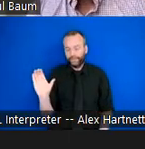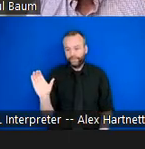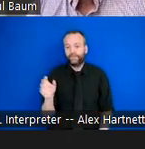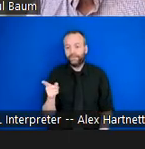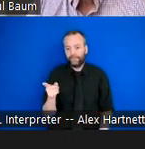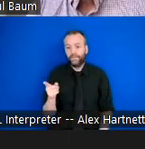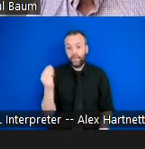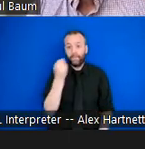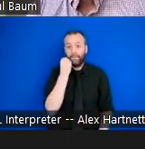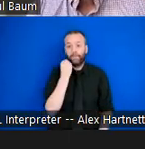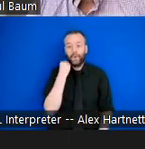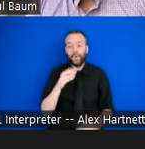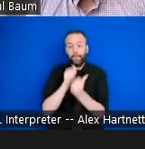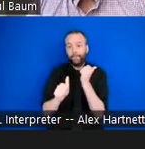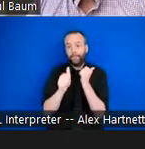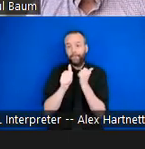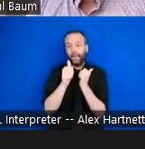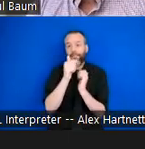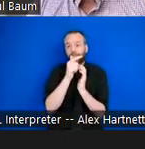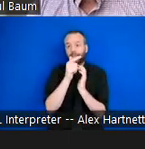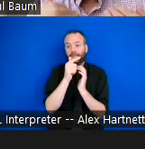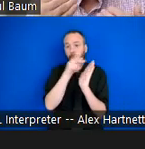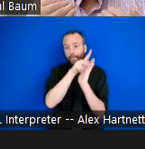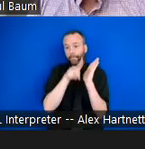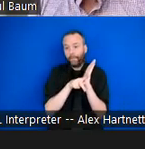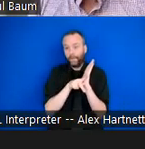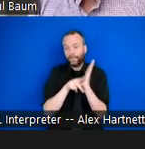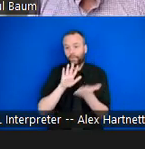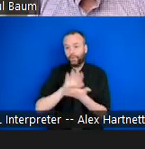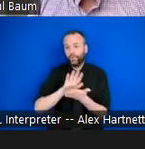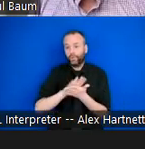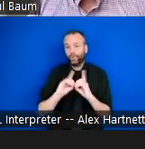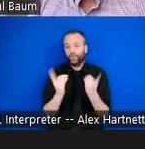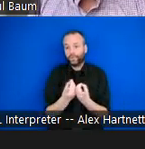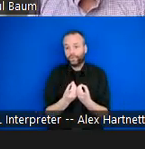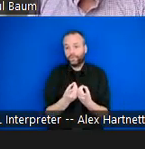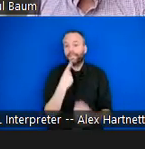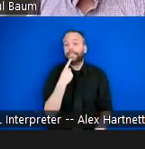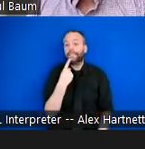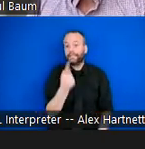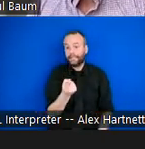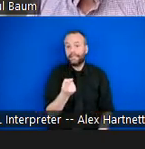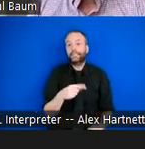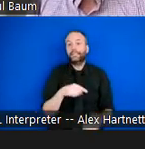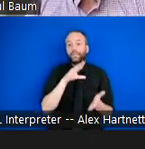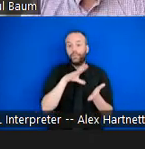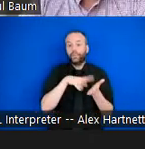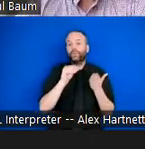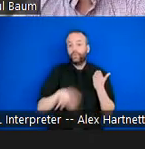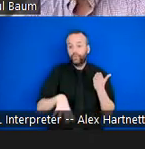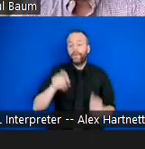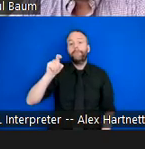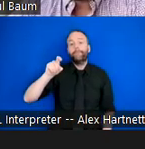Murrieta School District in particular, passed a school policy outing or forcing outing of